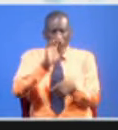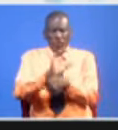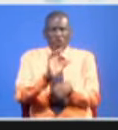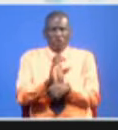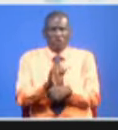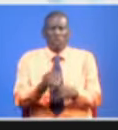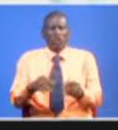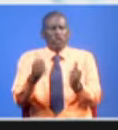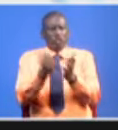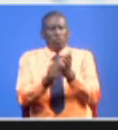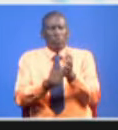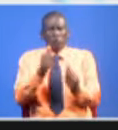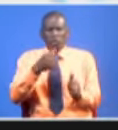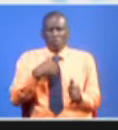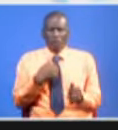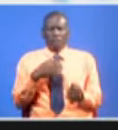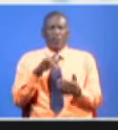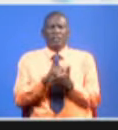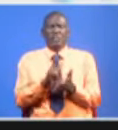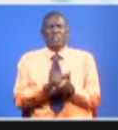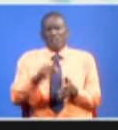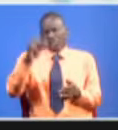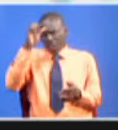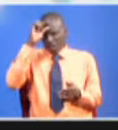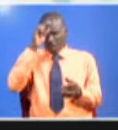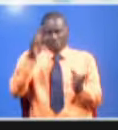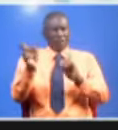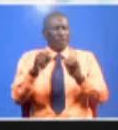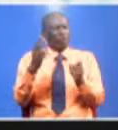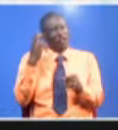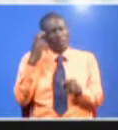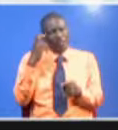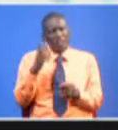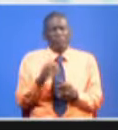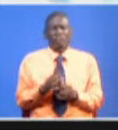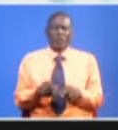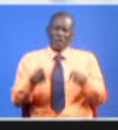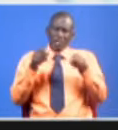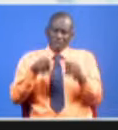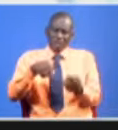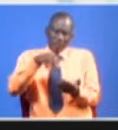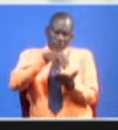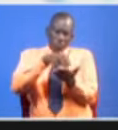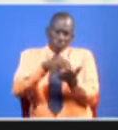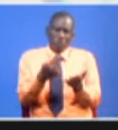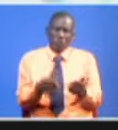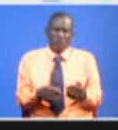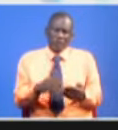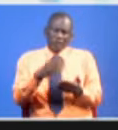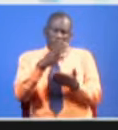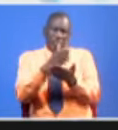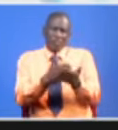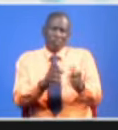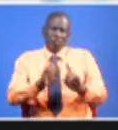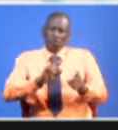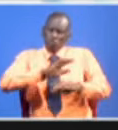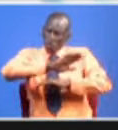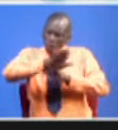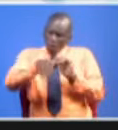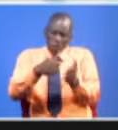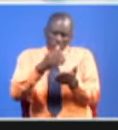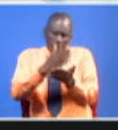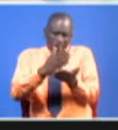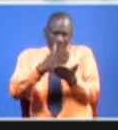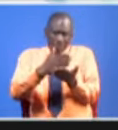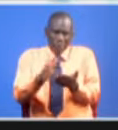The problem is that the government doesn't listen. In this particular state, a section, not the entire, a section